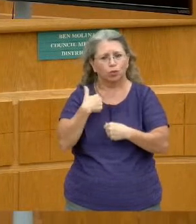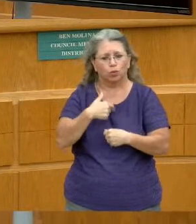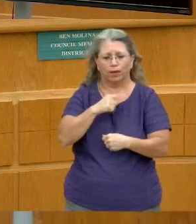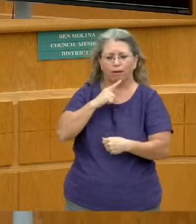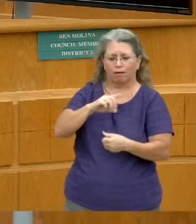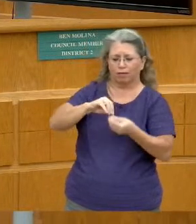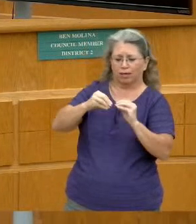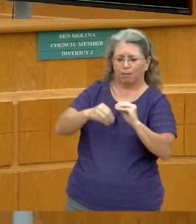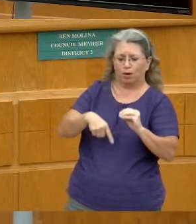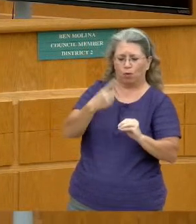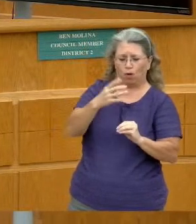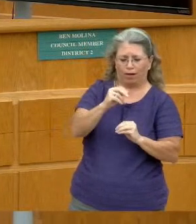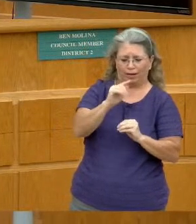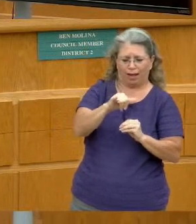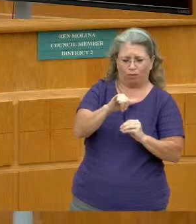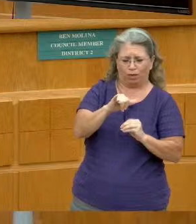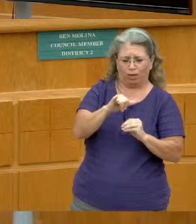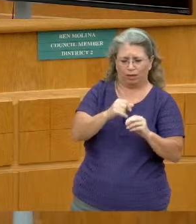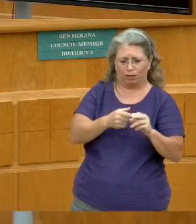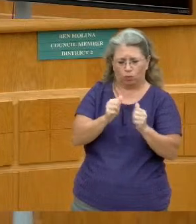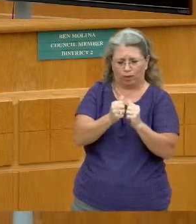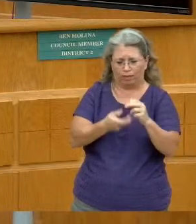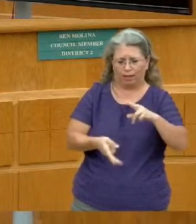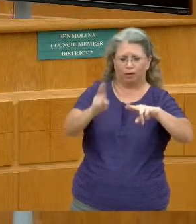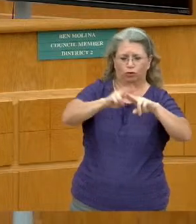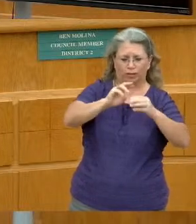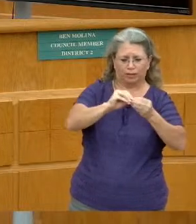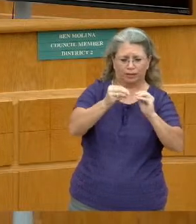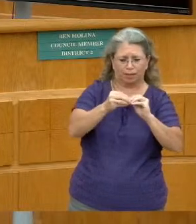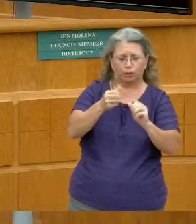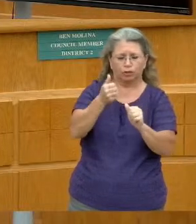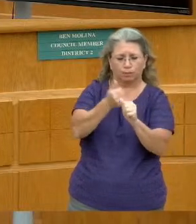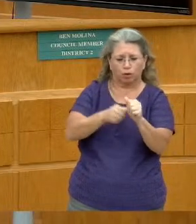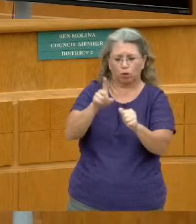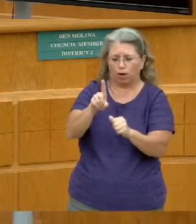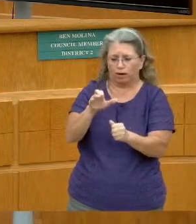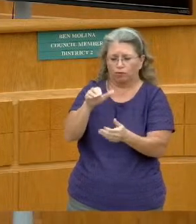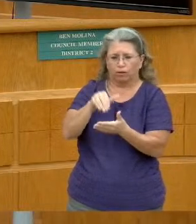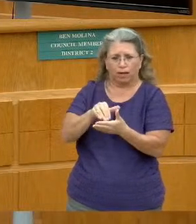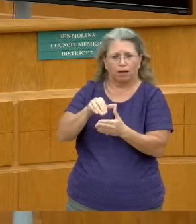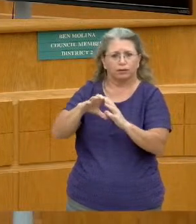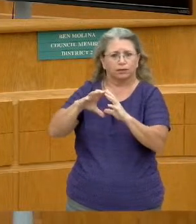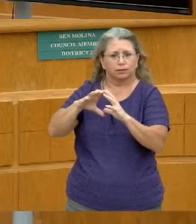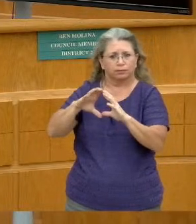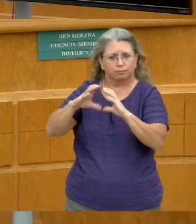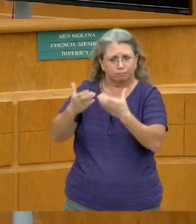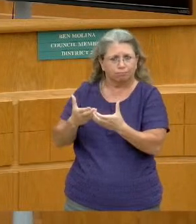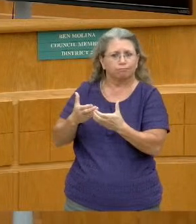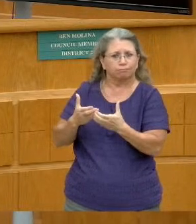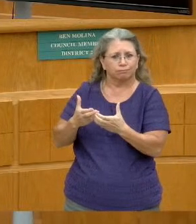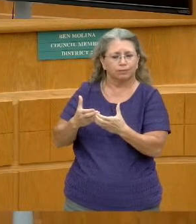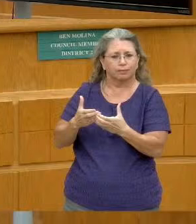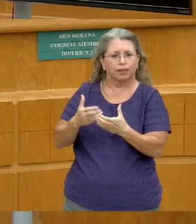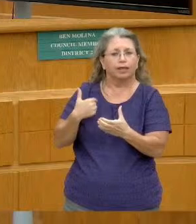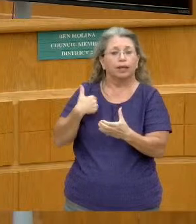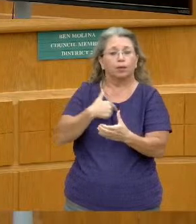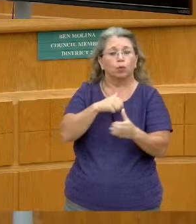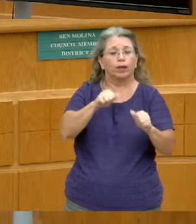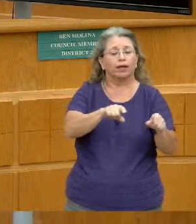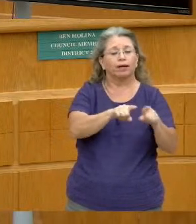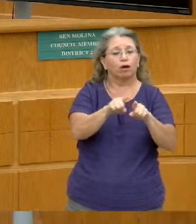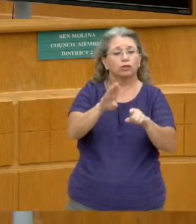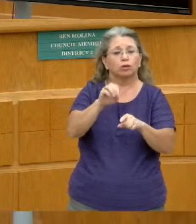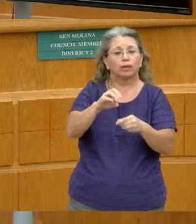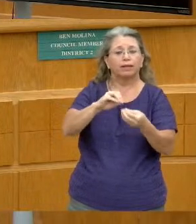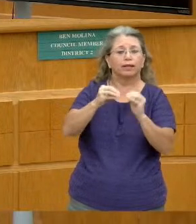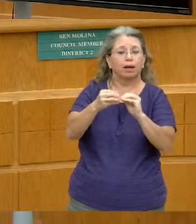but we also can be #1 in being heroes for those folks that are struggling in our hospital.